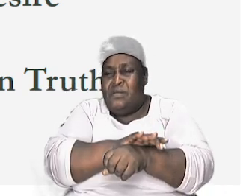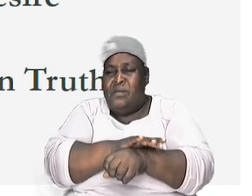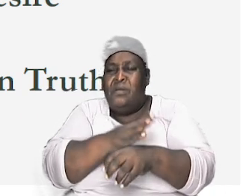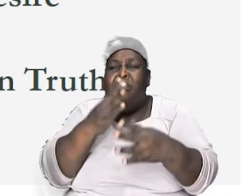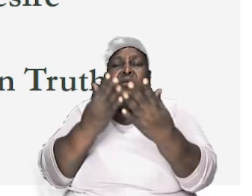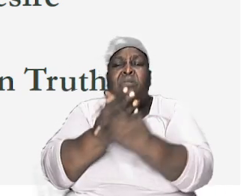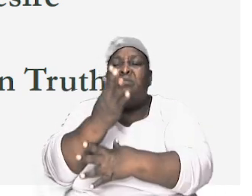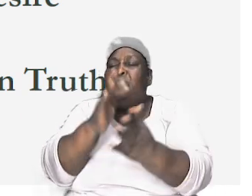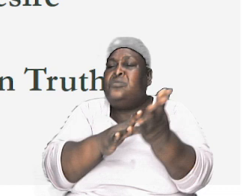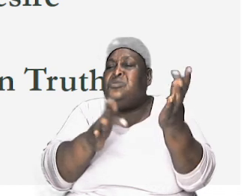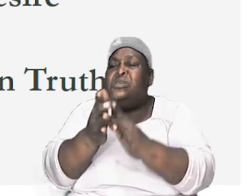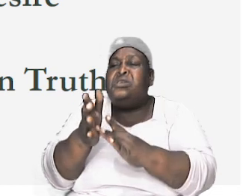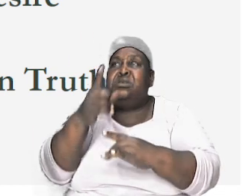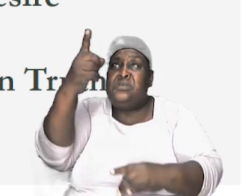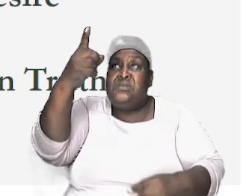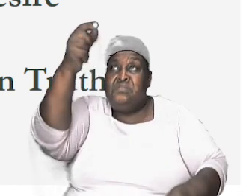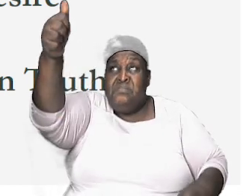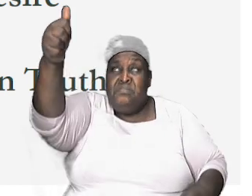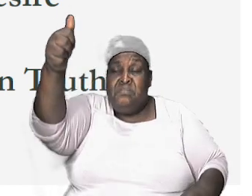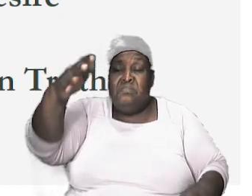through Jesus himself.